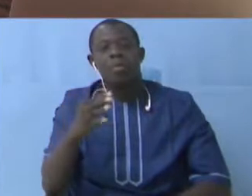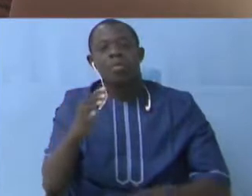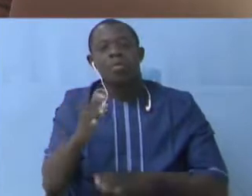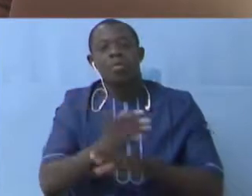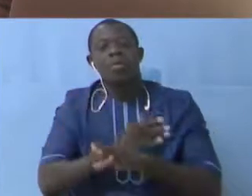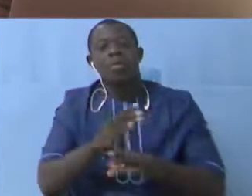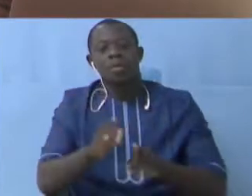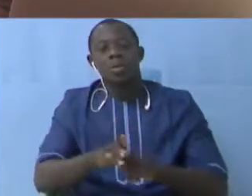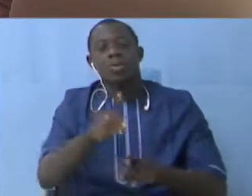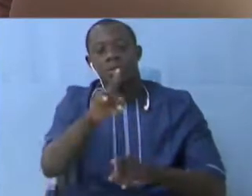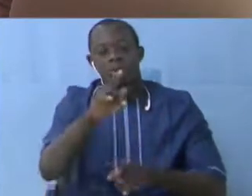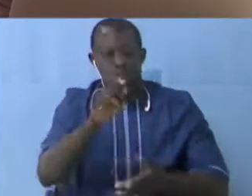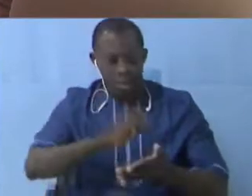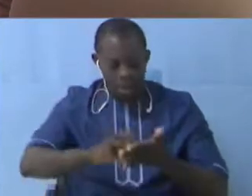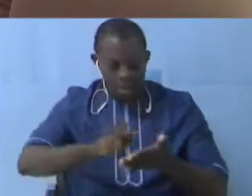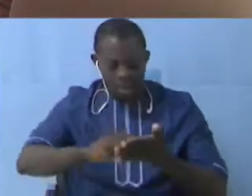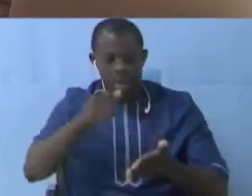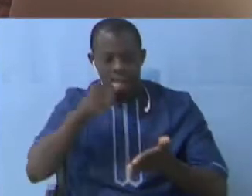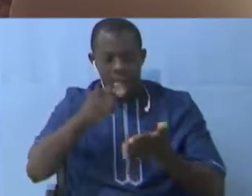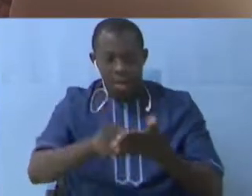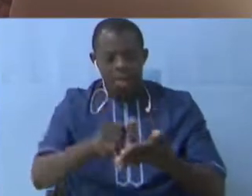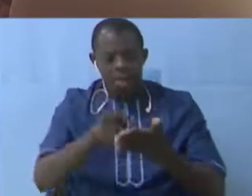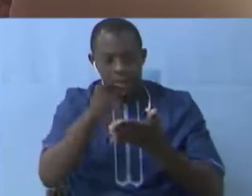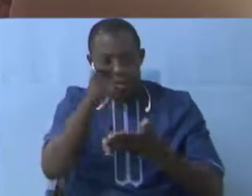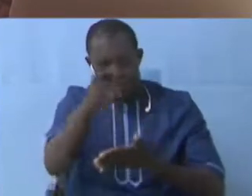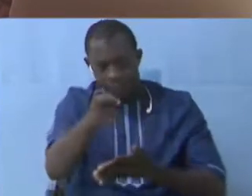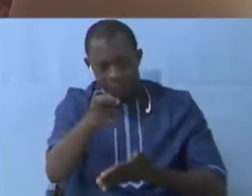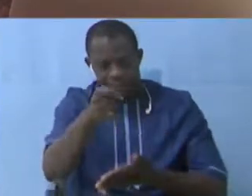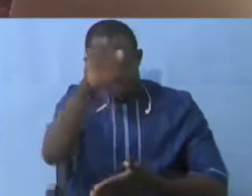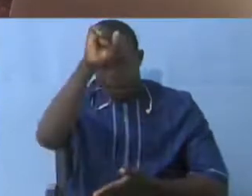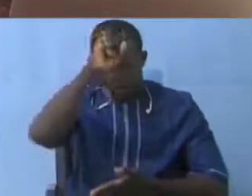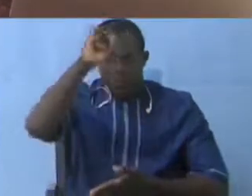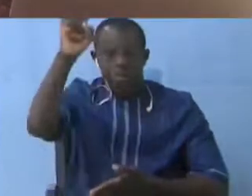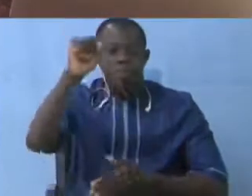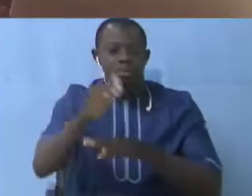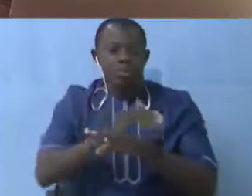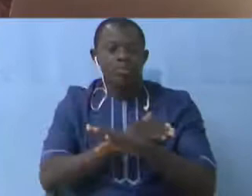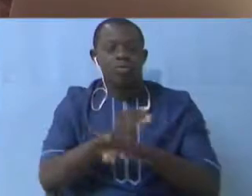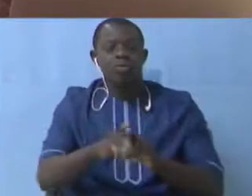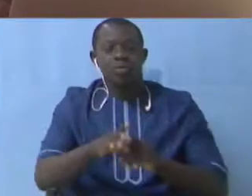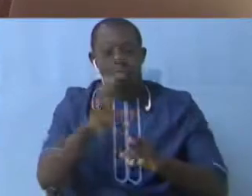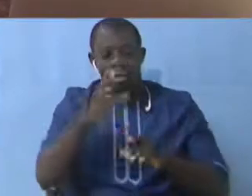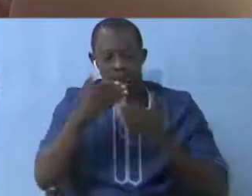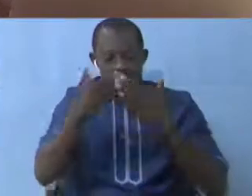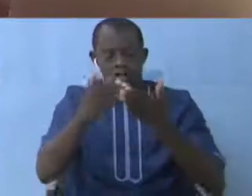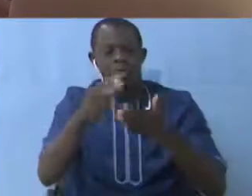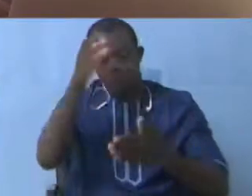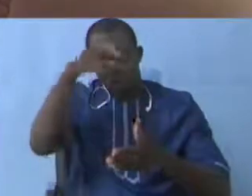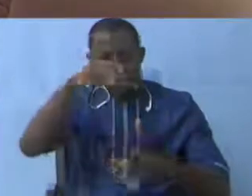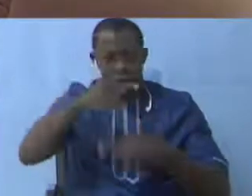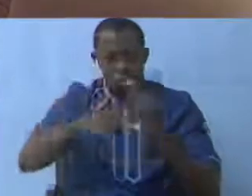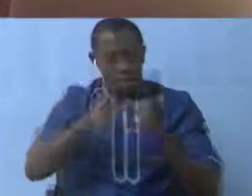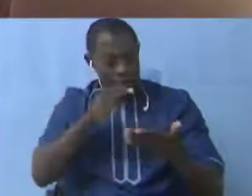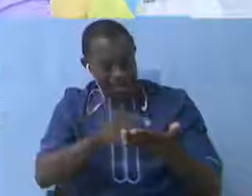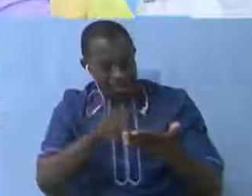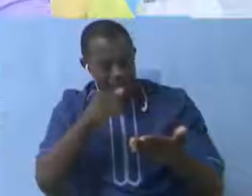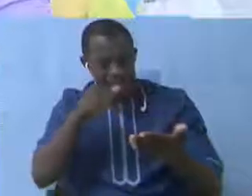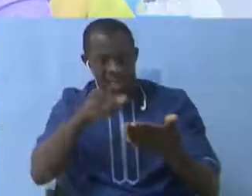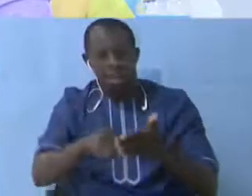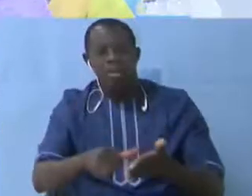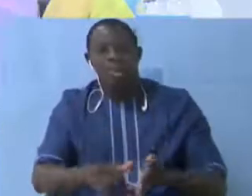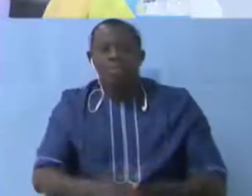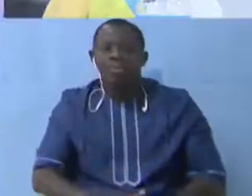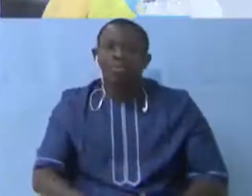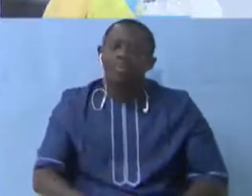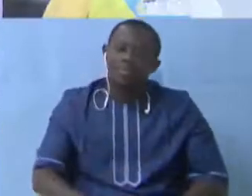then. Binda nga letter président ba woon. Can you tell the commission about the said letter? Du nga mën a wax commission bi mbiri letter boobu.